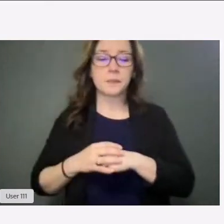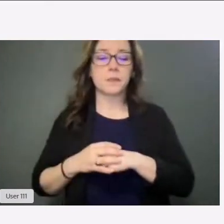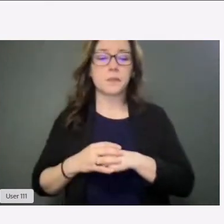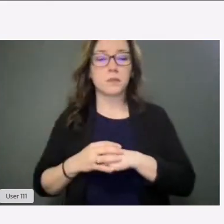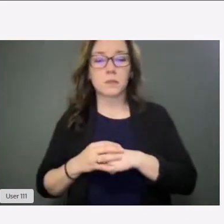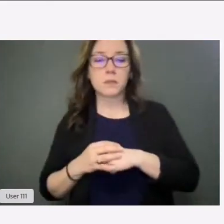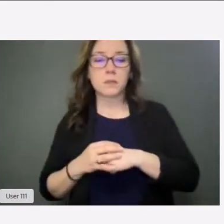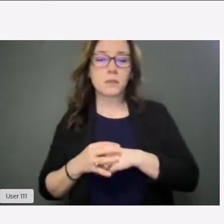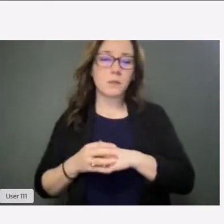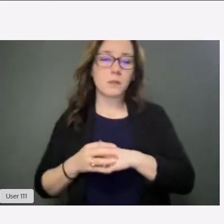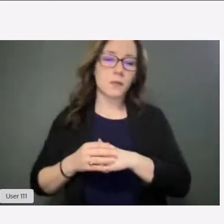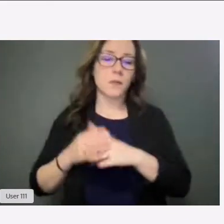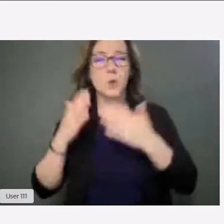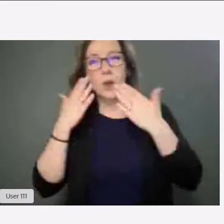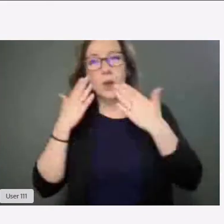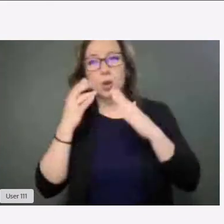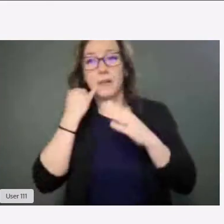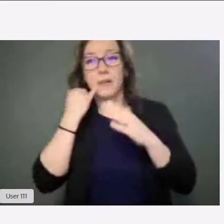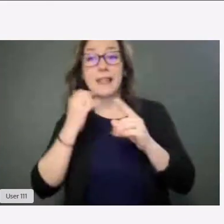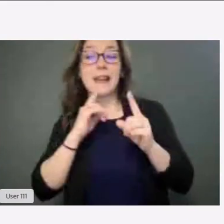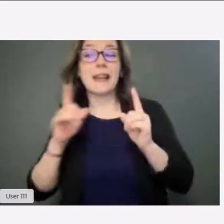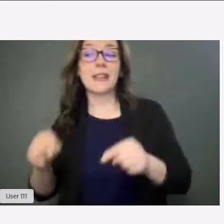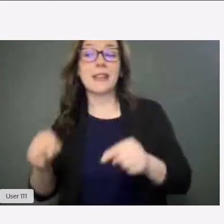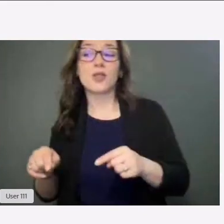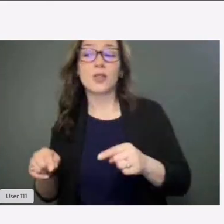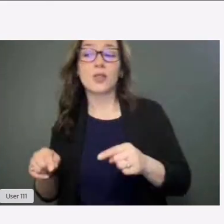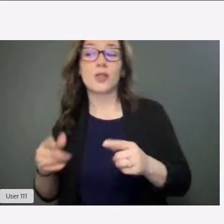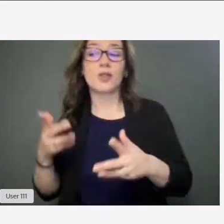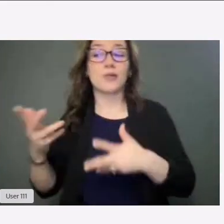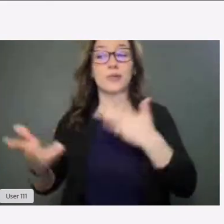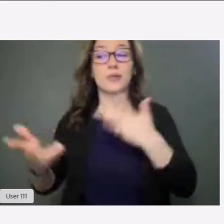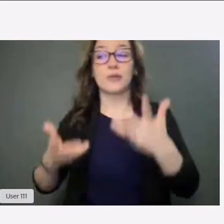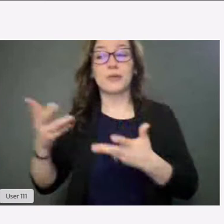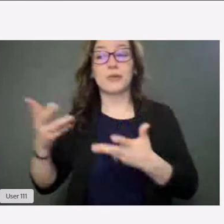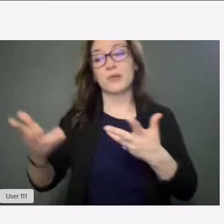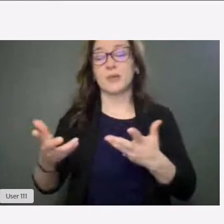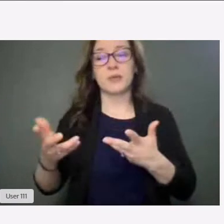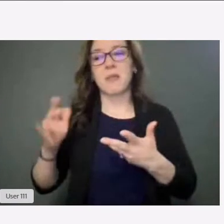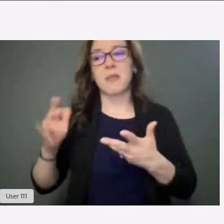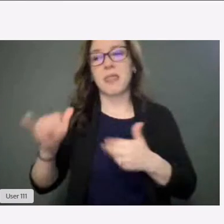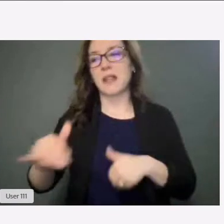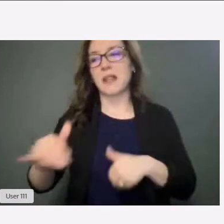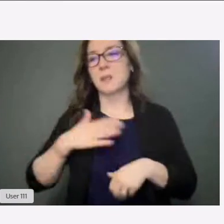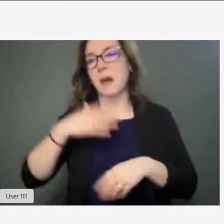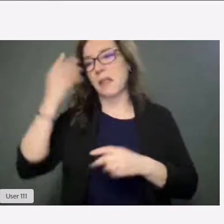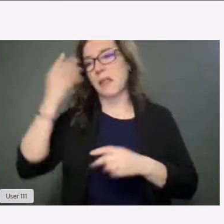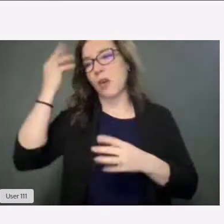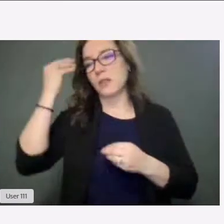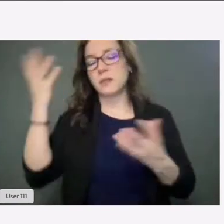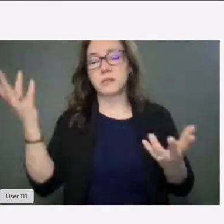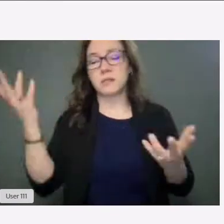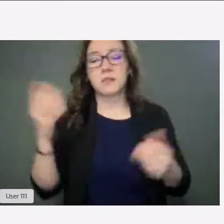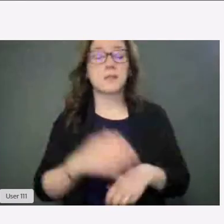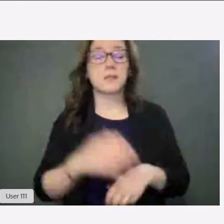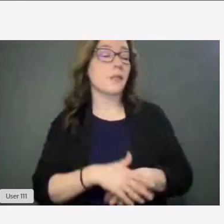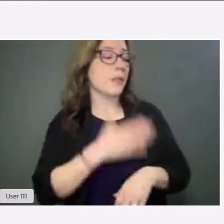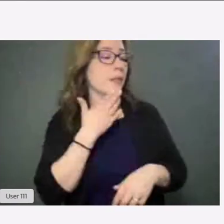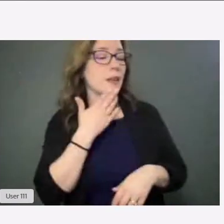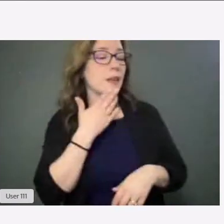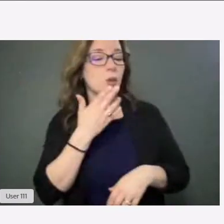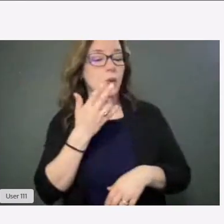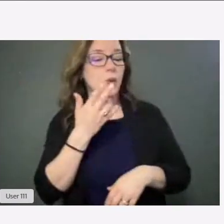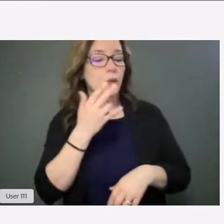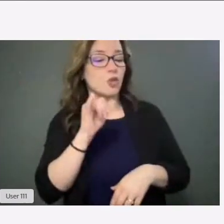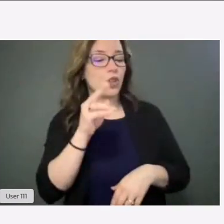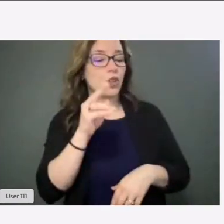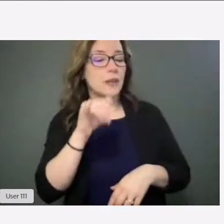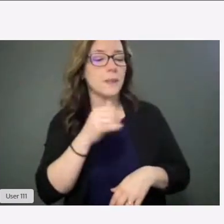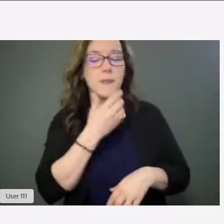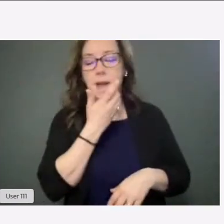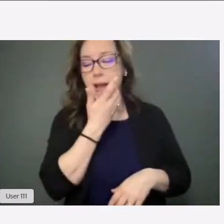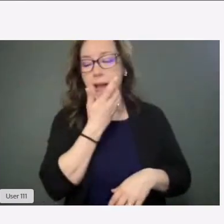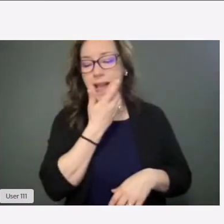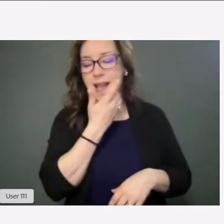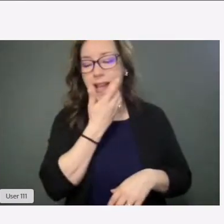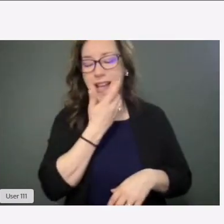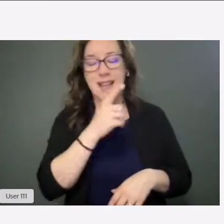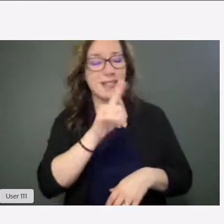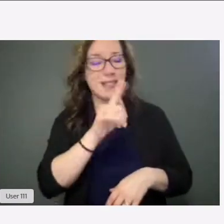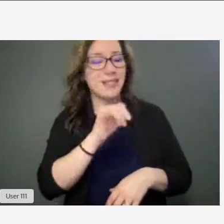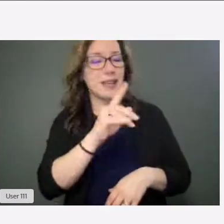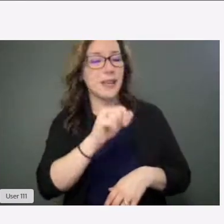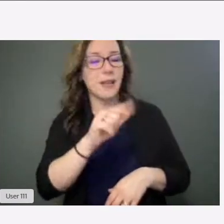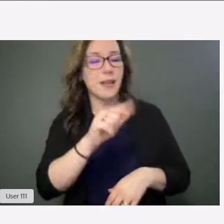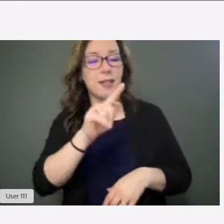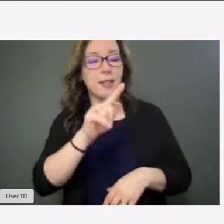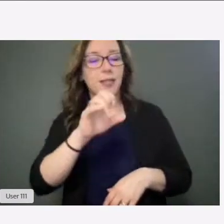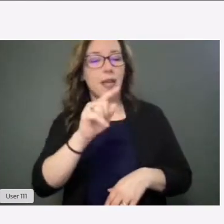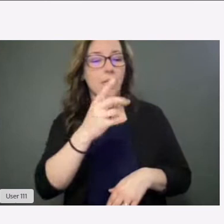So I don't know if that answered your question, but those are my thoughts. Great. Thank you, Ginny. Linda Leatherman,